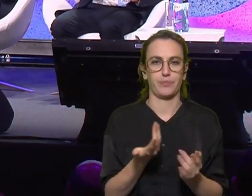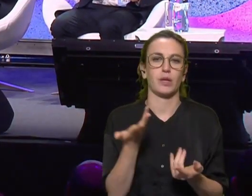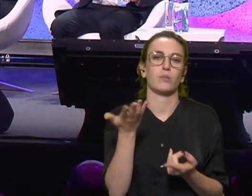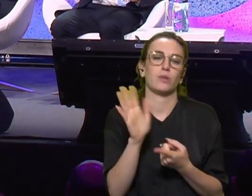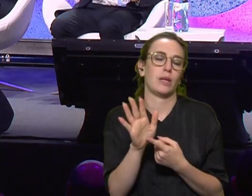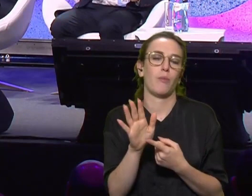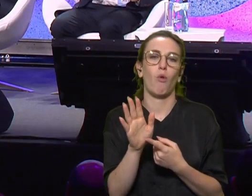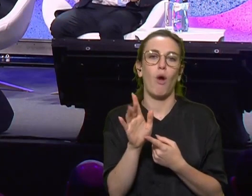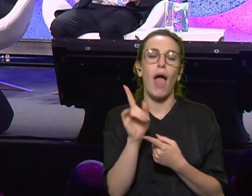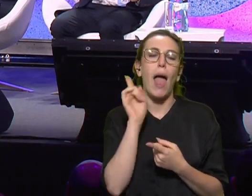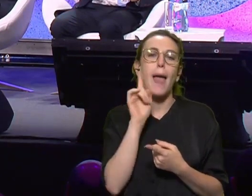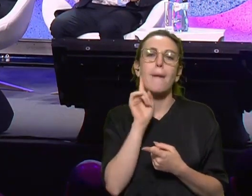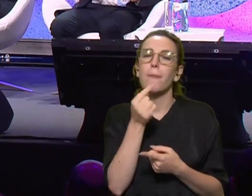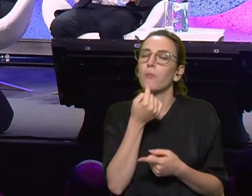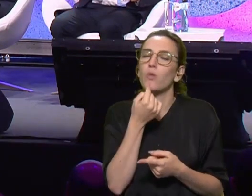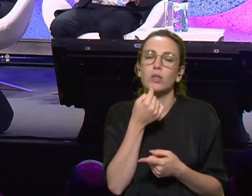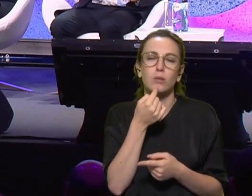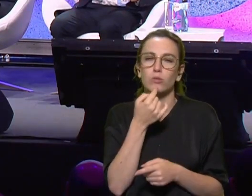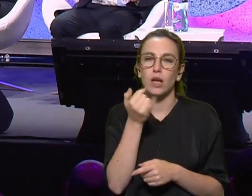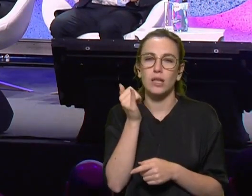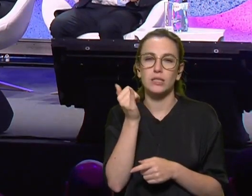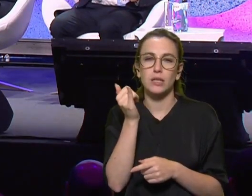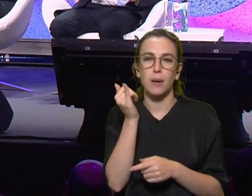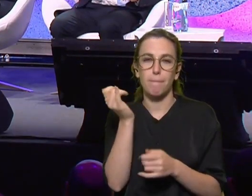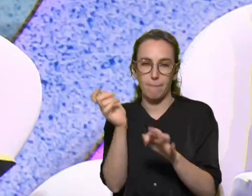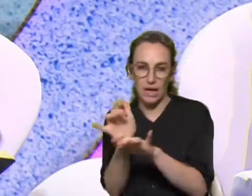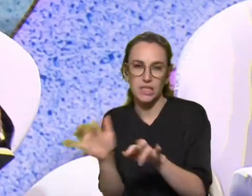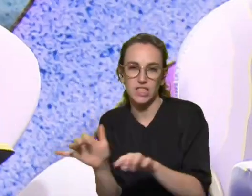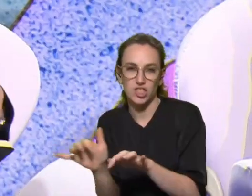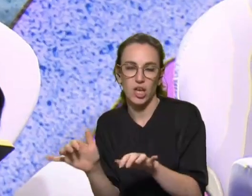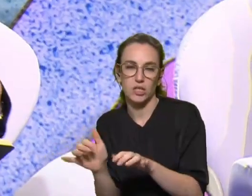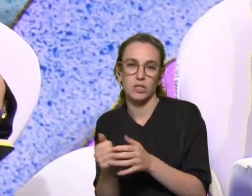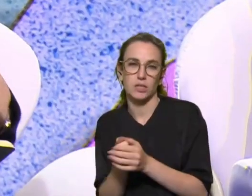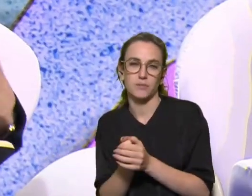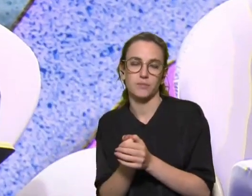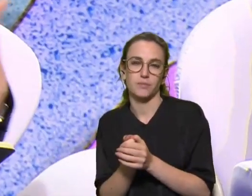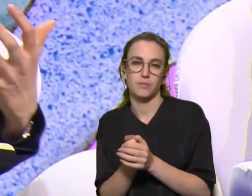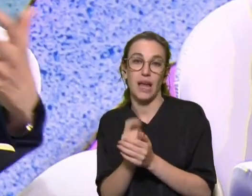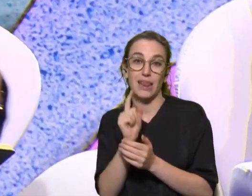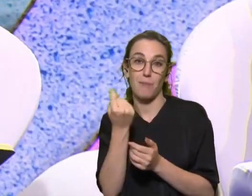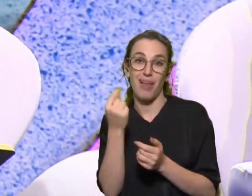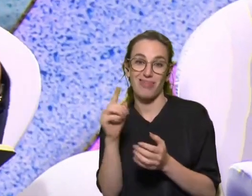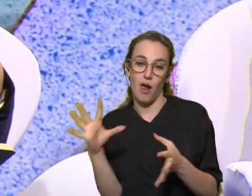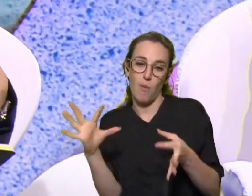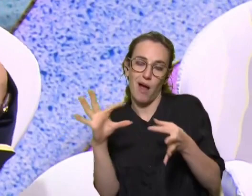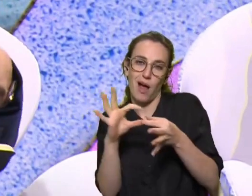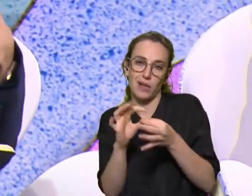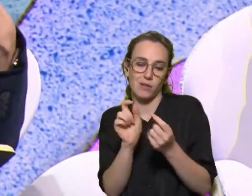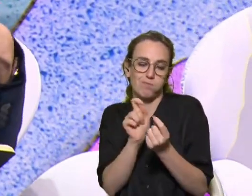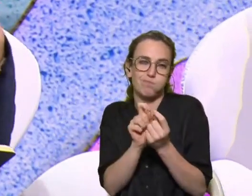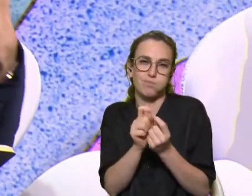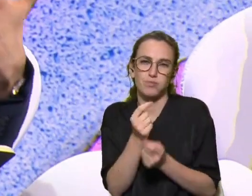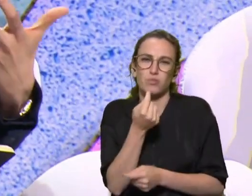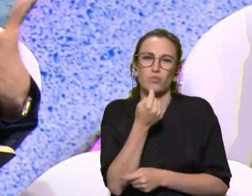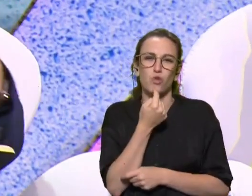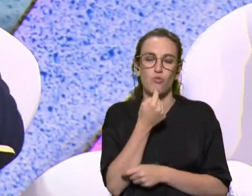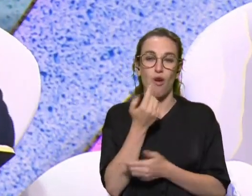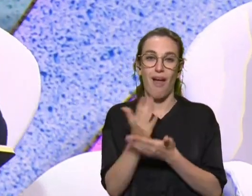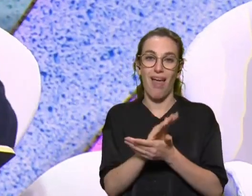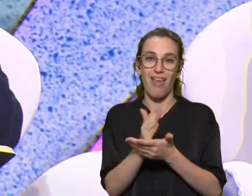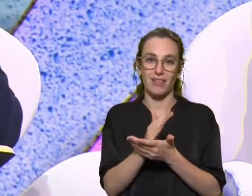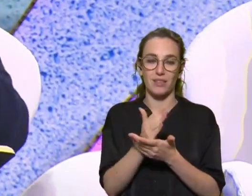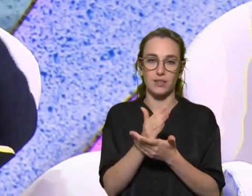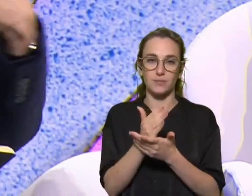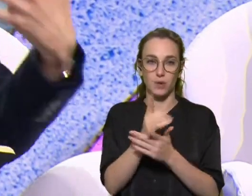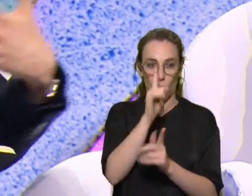data are fundamental for artificial intelligence, which is the main topic of this conference, And so there was a great